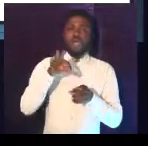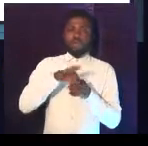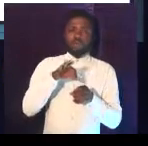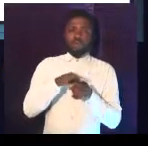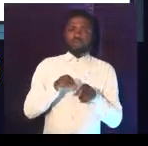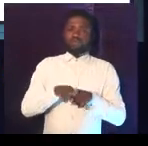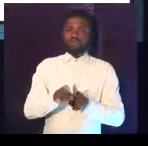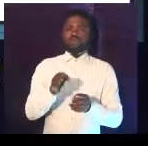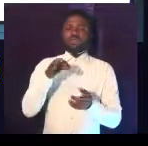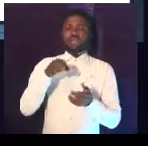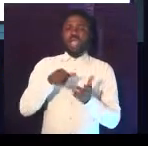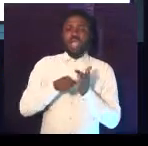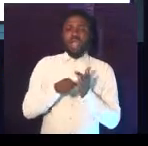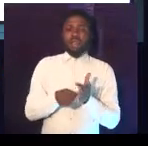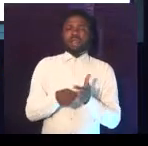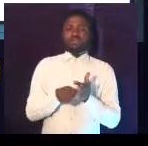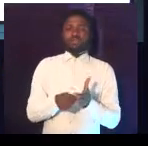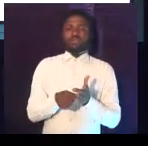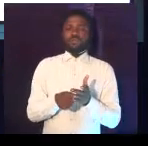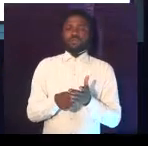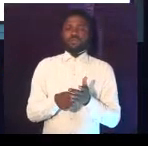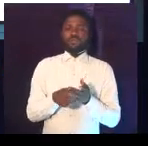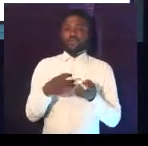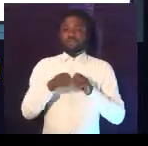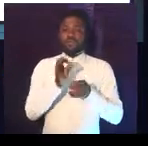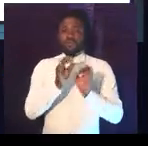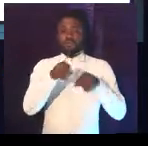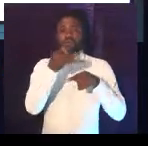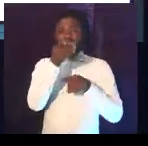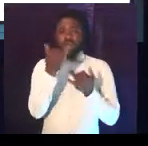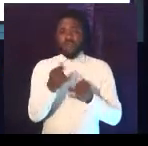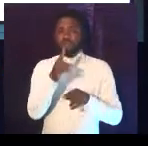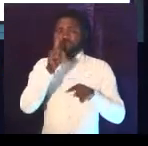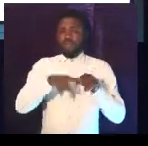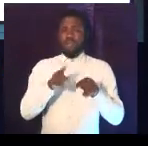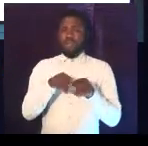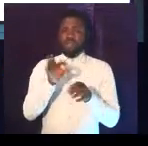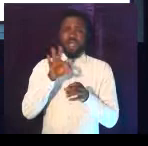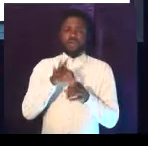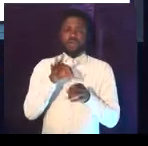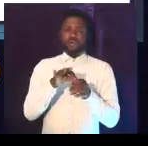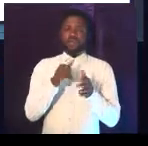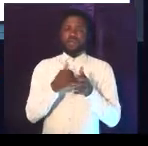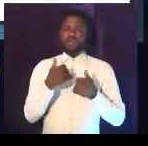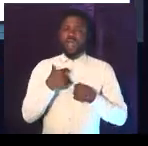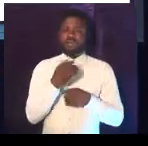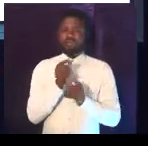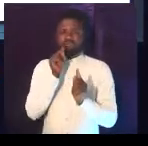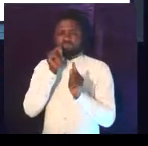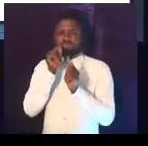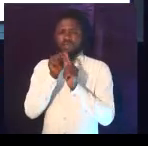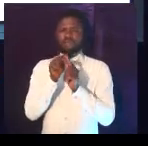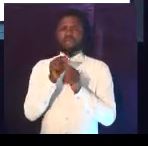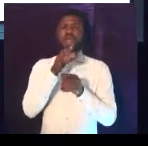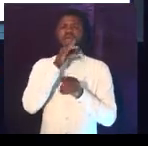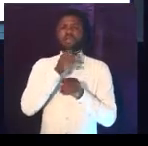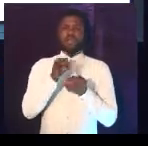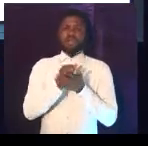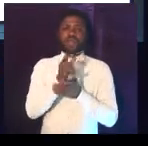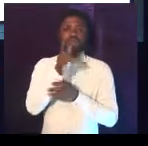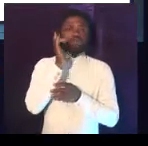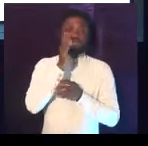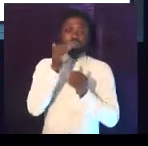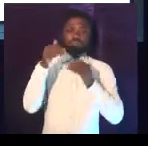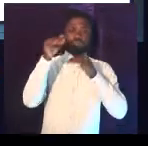to vote during elections. I'm not asking you to vote now. Even if you go there, you can't vote because it has certain age